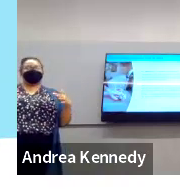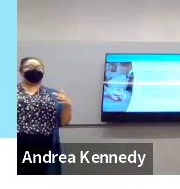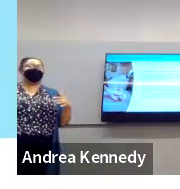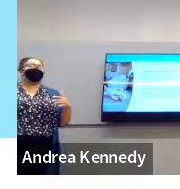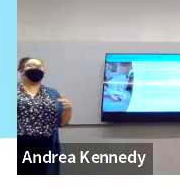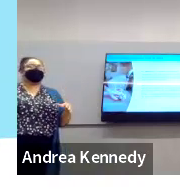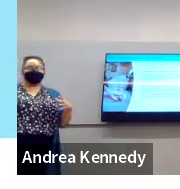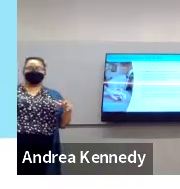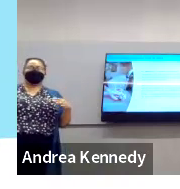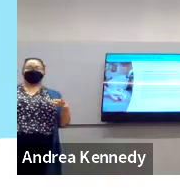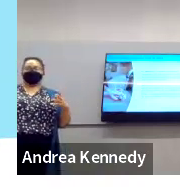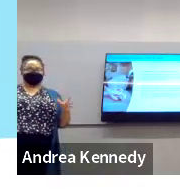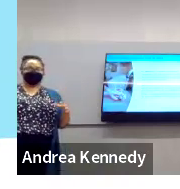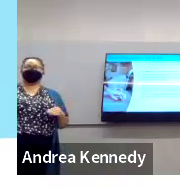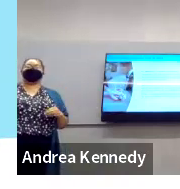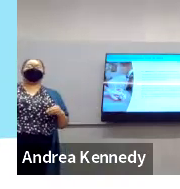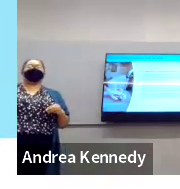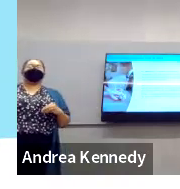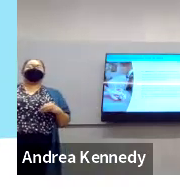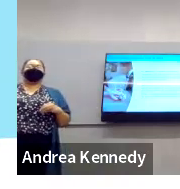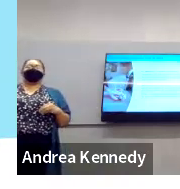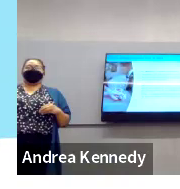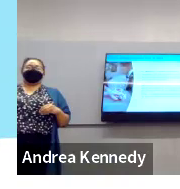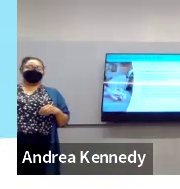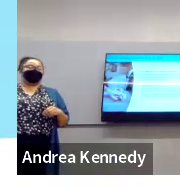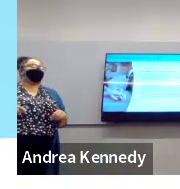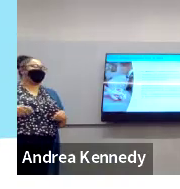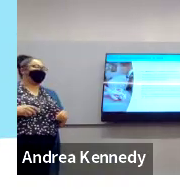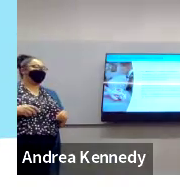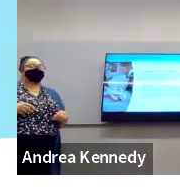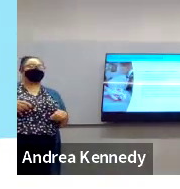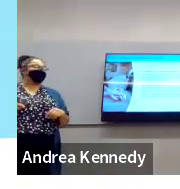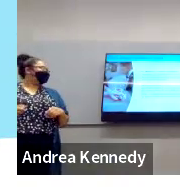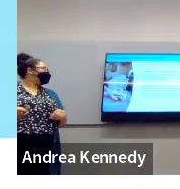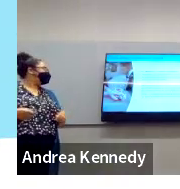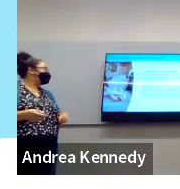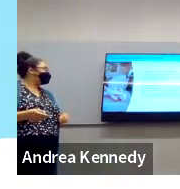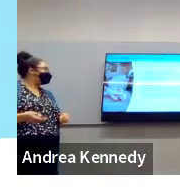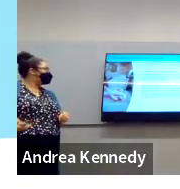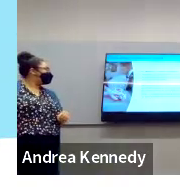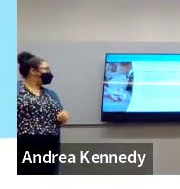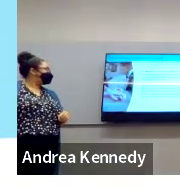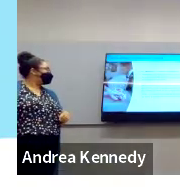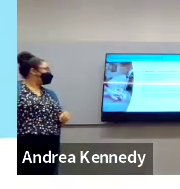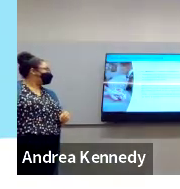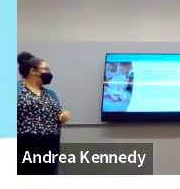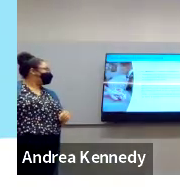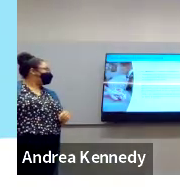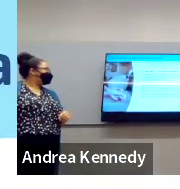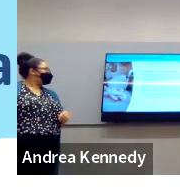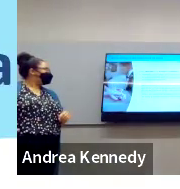no third-party rubs on service or paying utilities directly to the landlord.